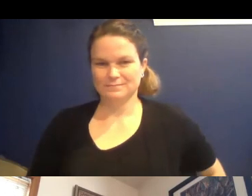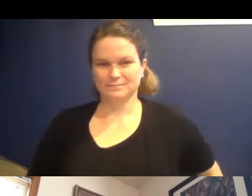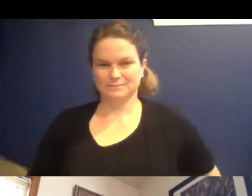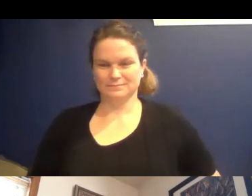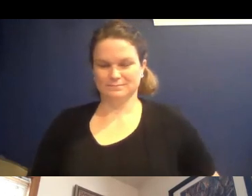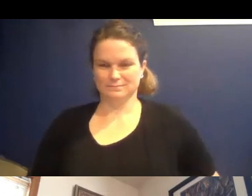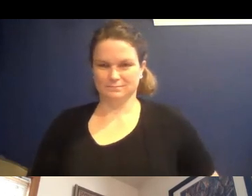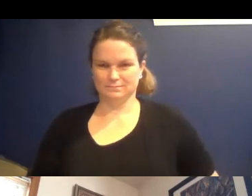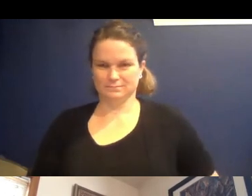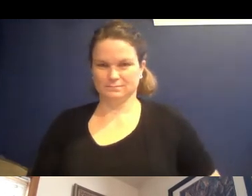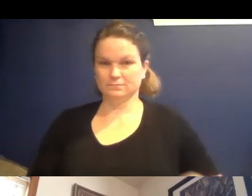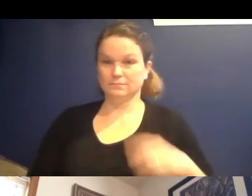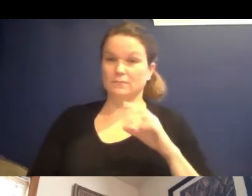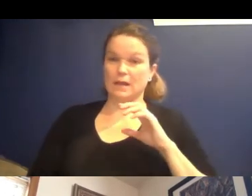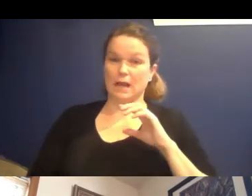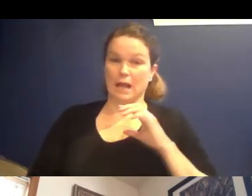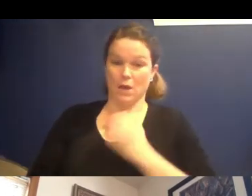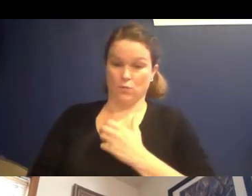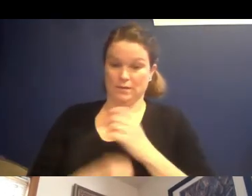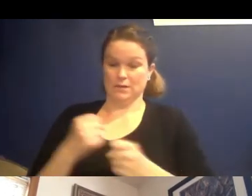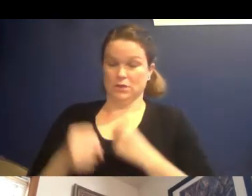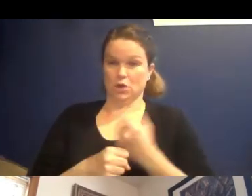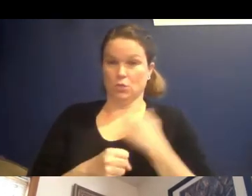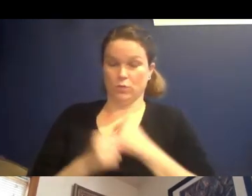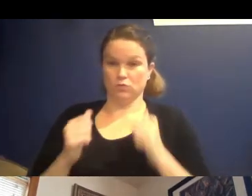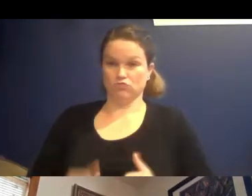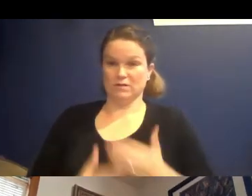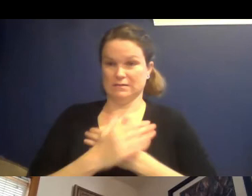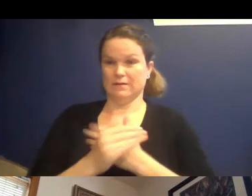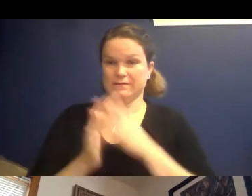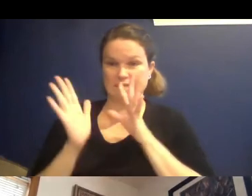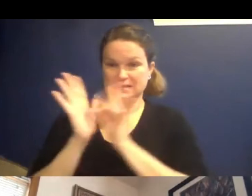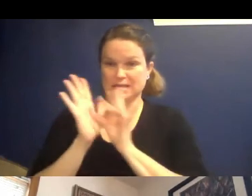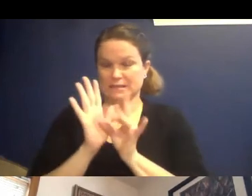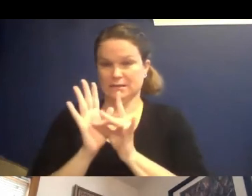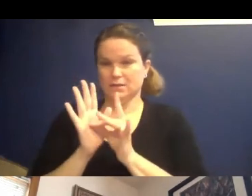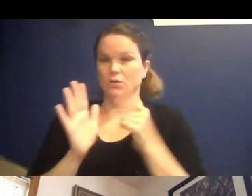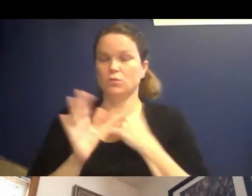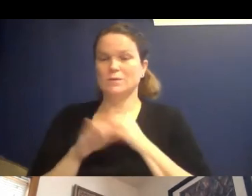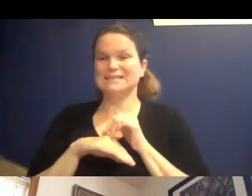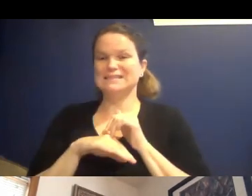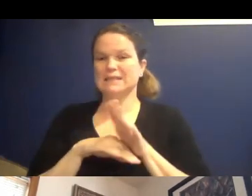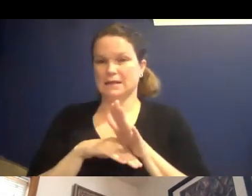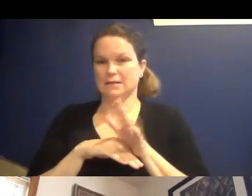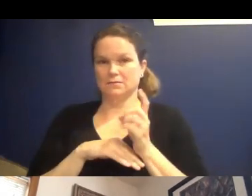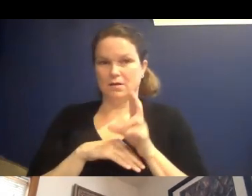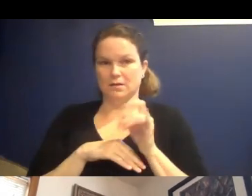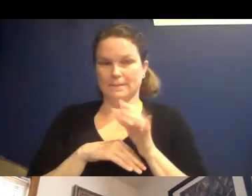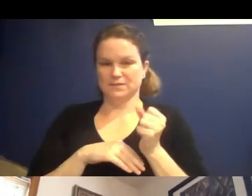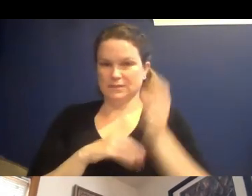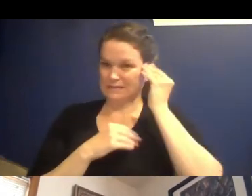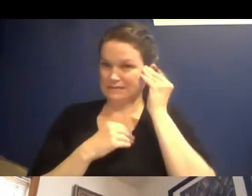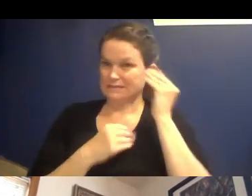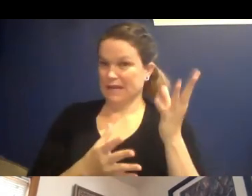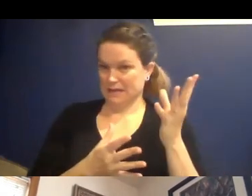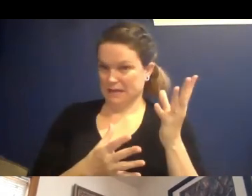So the year that we raised butterflies and tagged them, we sent Dr. James the data